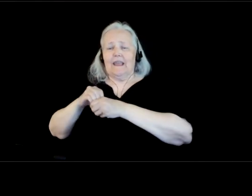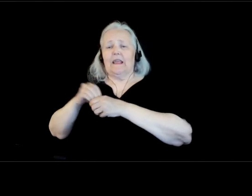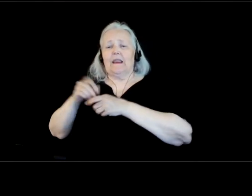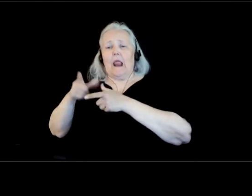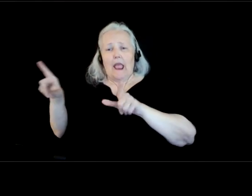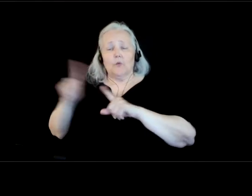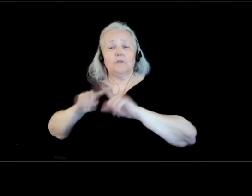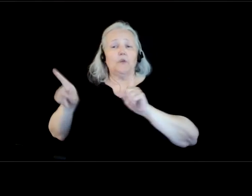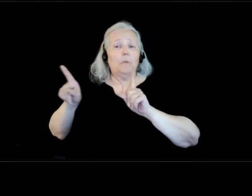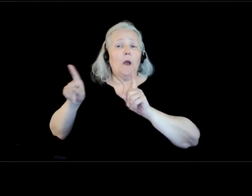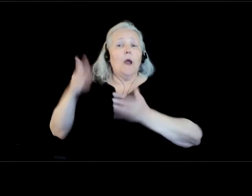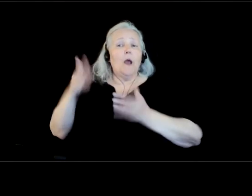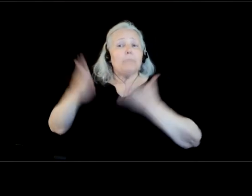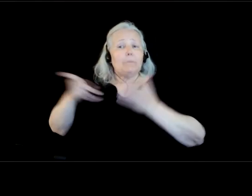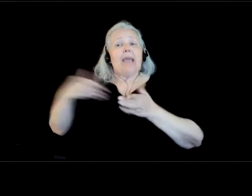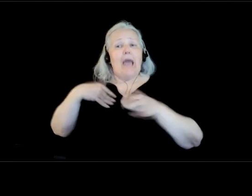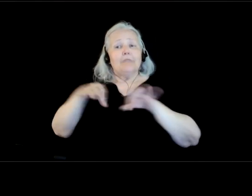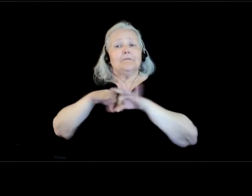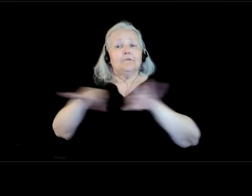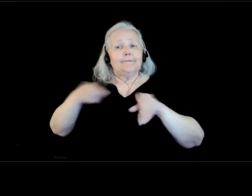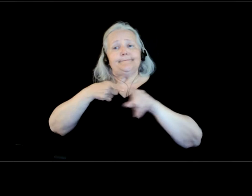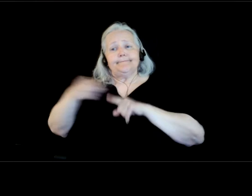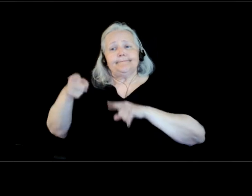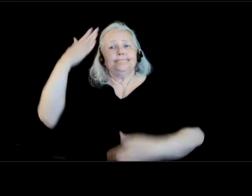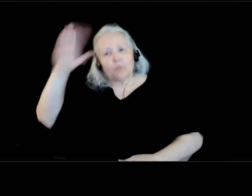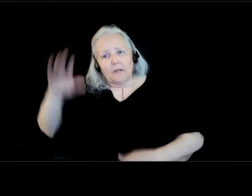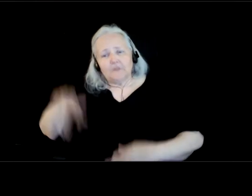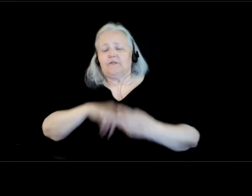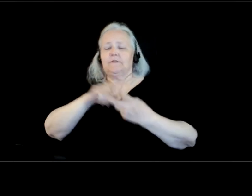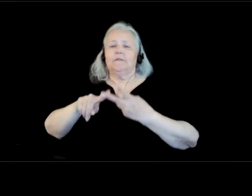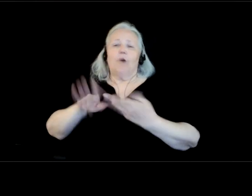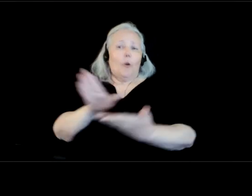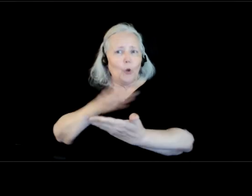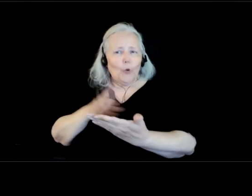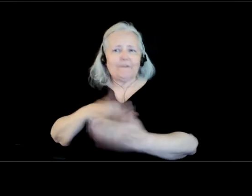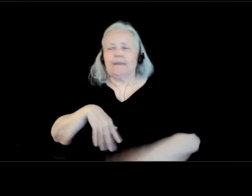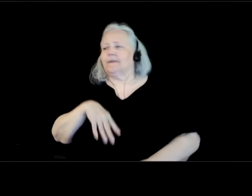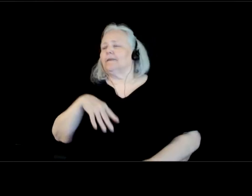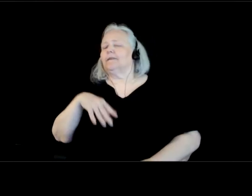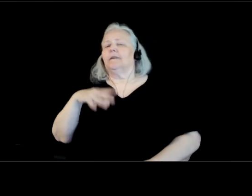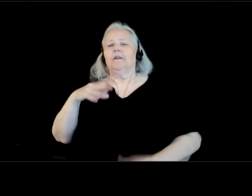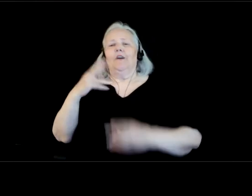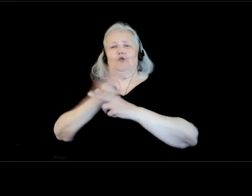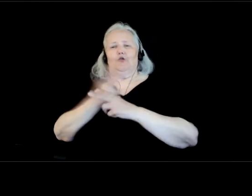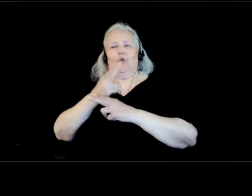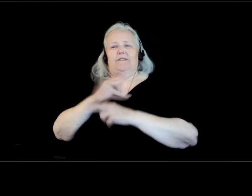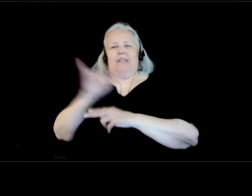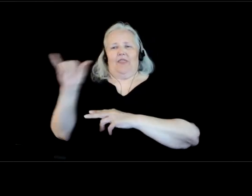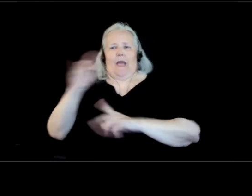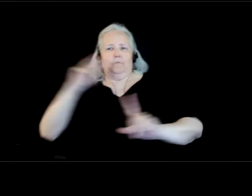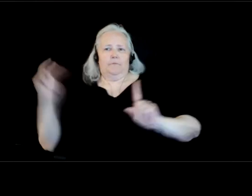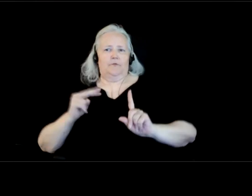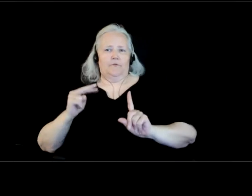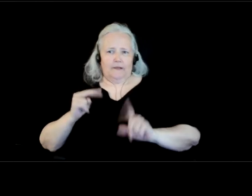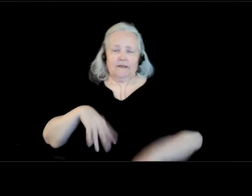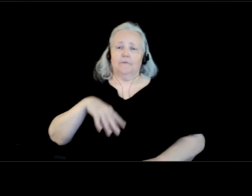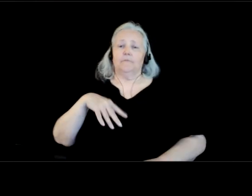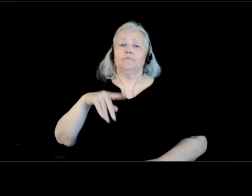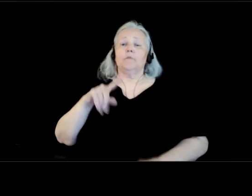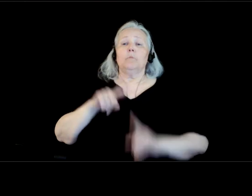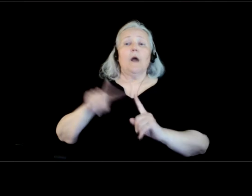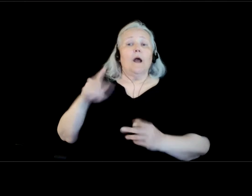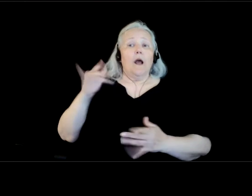who is an anthropologist or someone who is a musicologist and working from that framework. But I would say co-authoring is